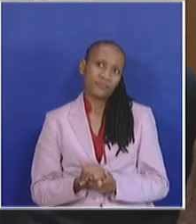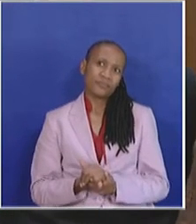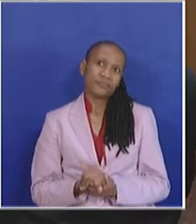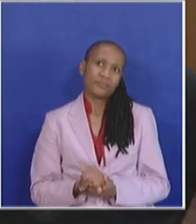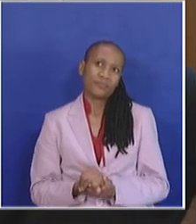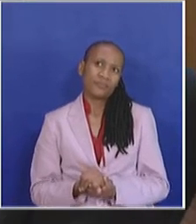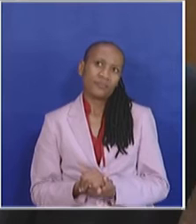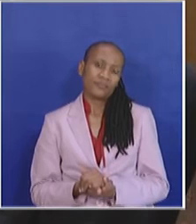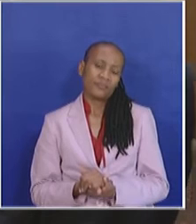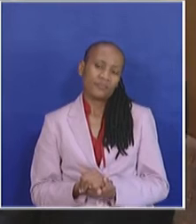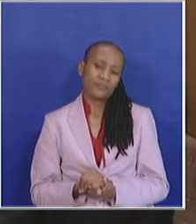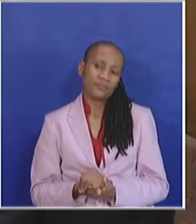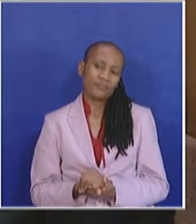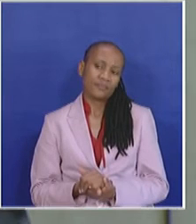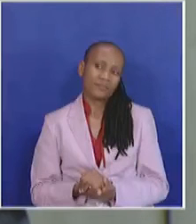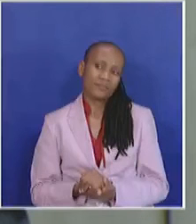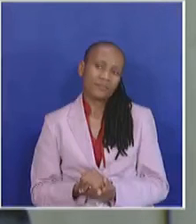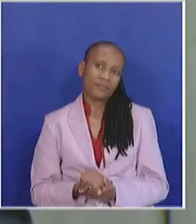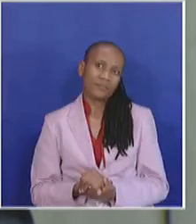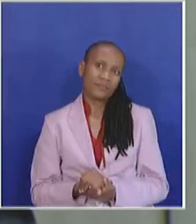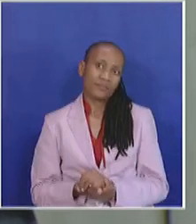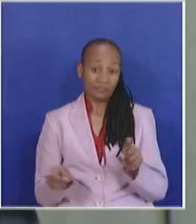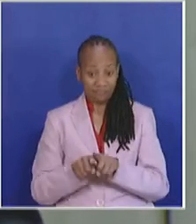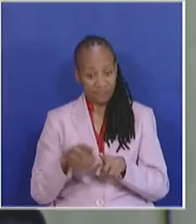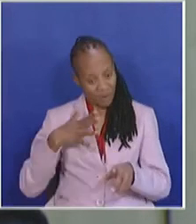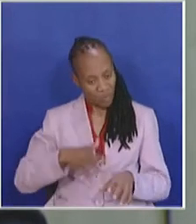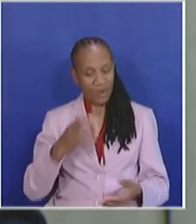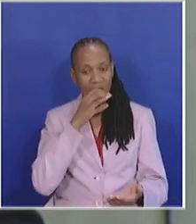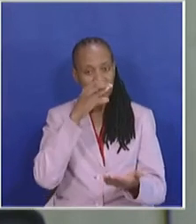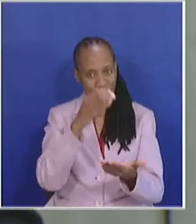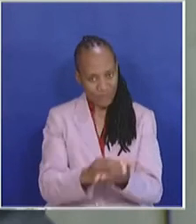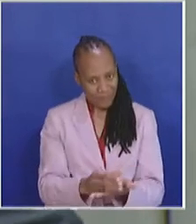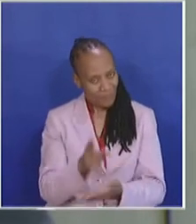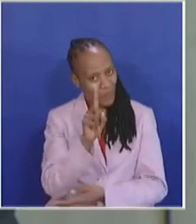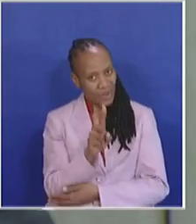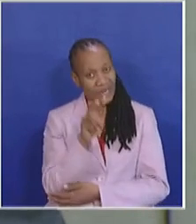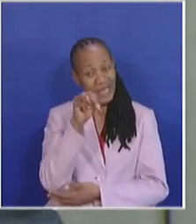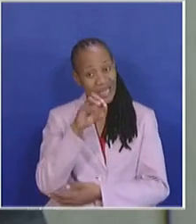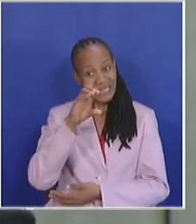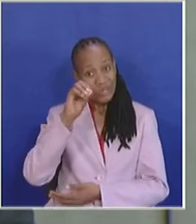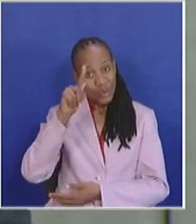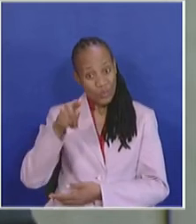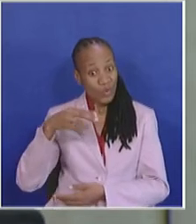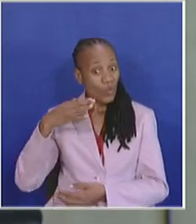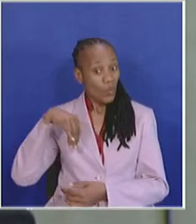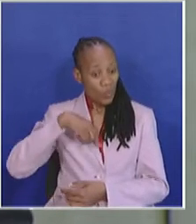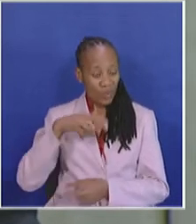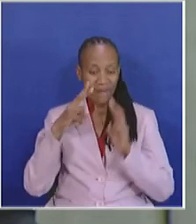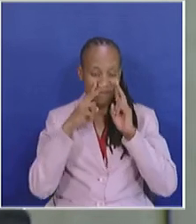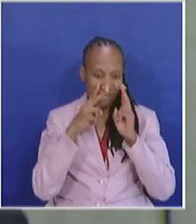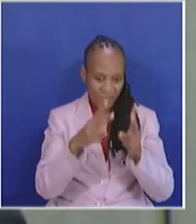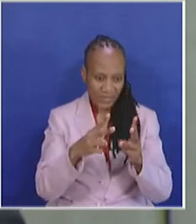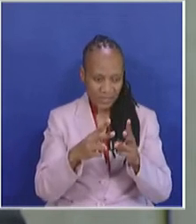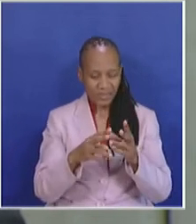I can also confirm that the NCOP visit week that was conducted